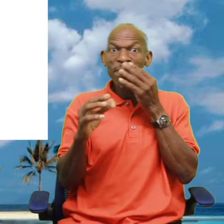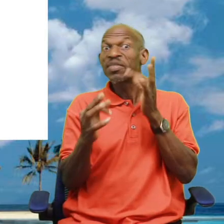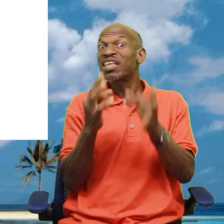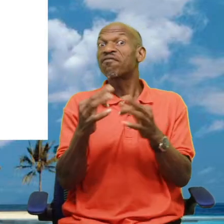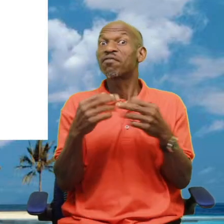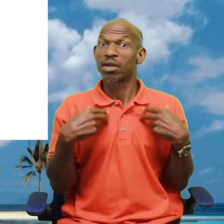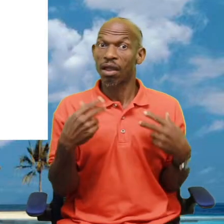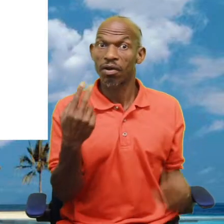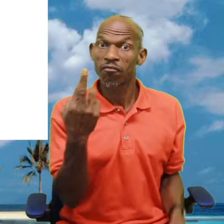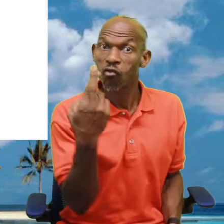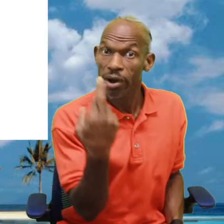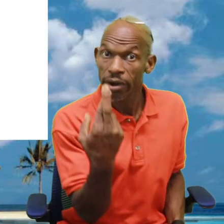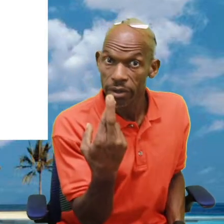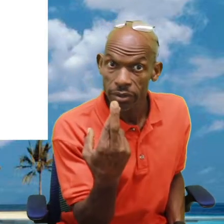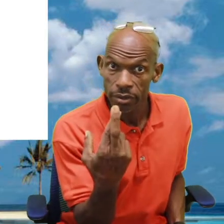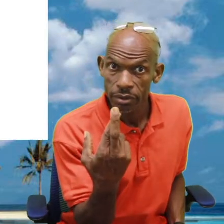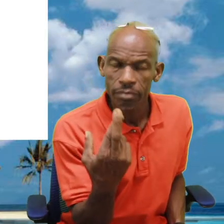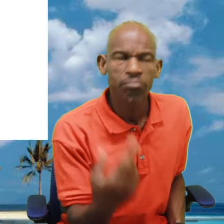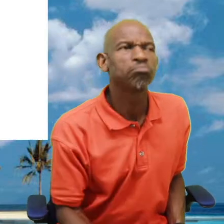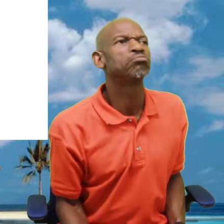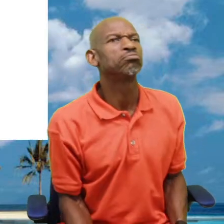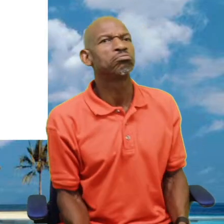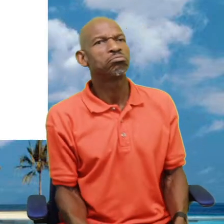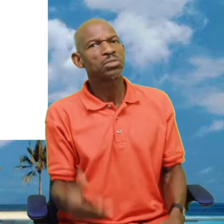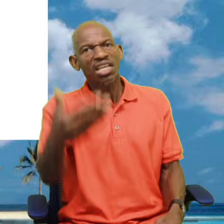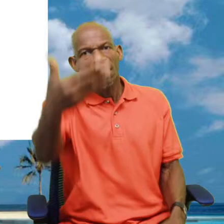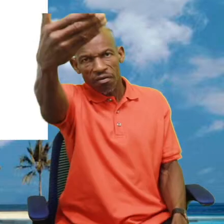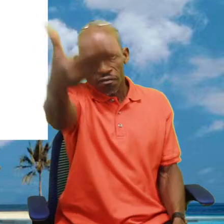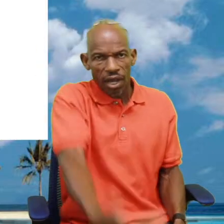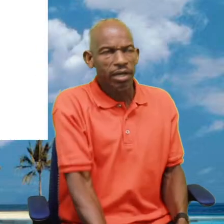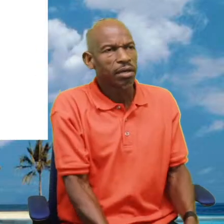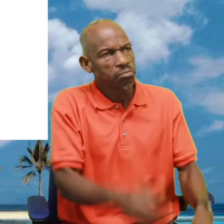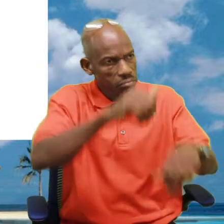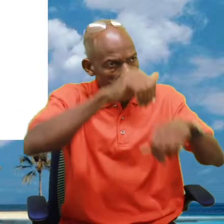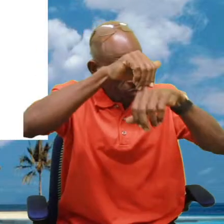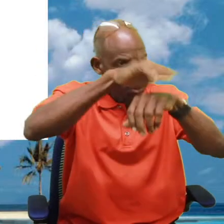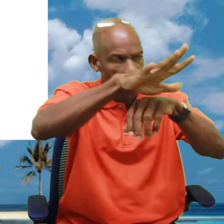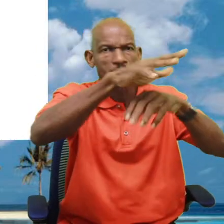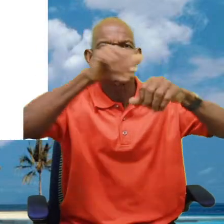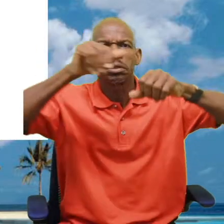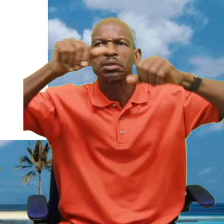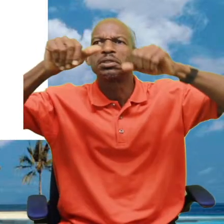it individually. Those who would like to be in our Bible study tomorrow, please God, you can always log on.